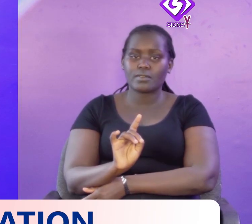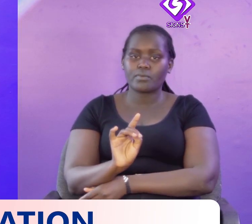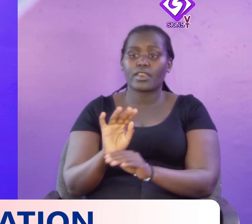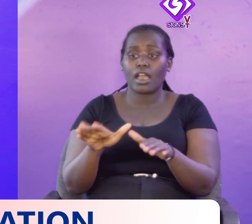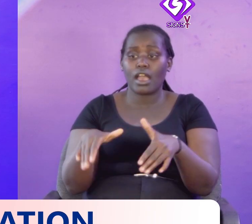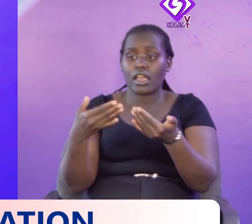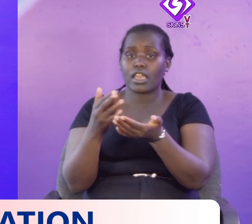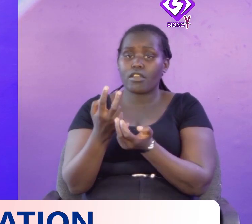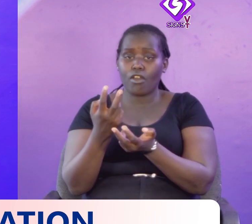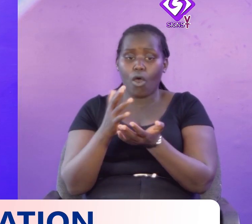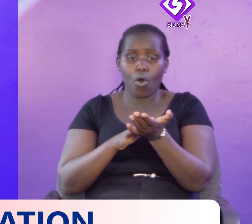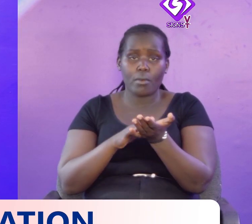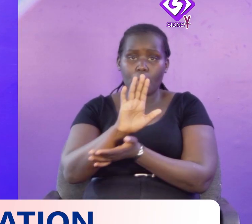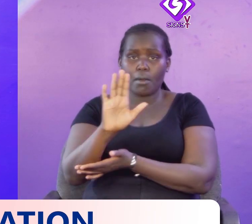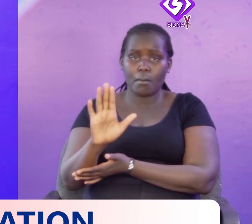your views